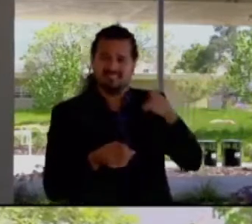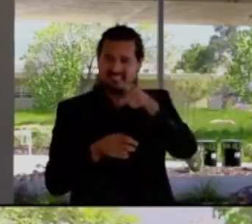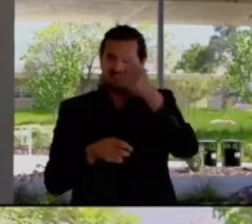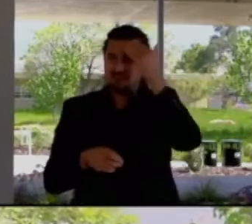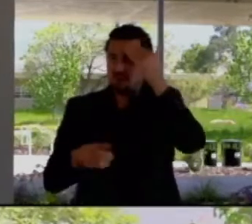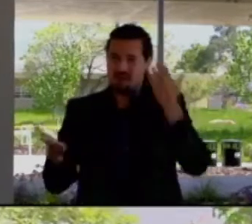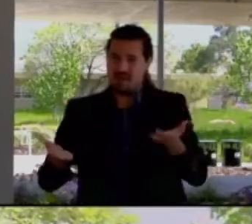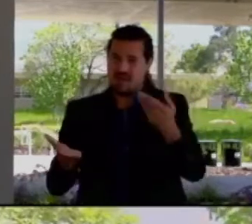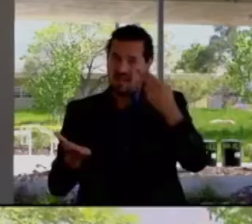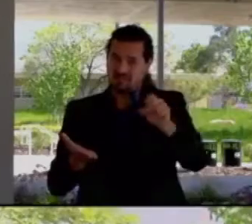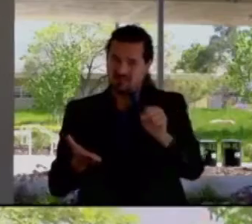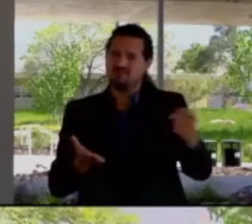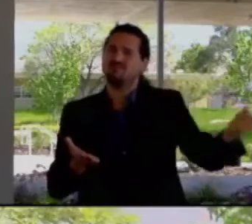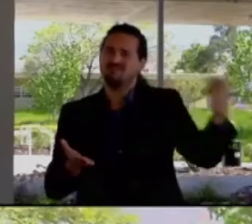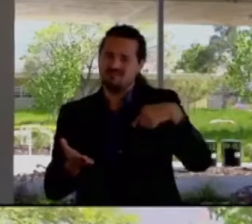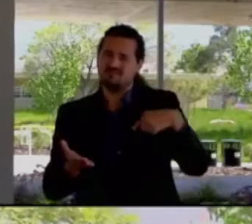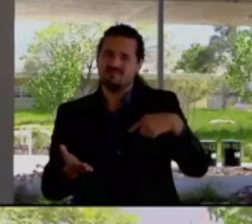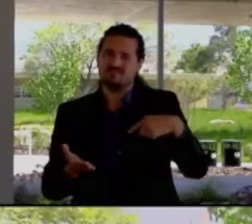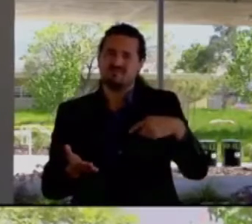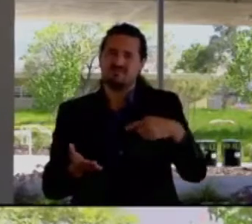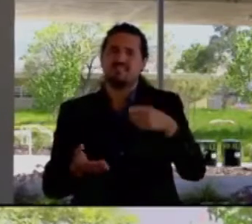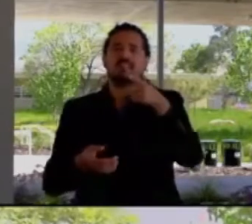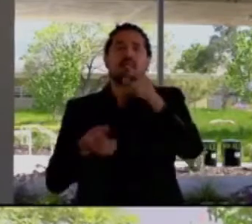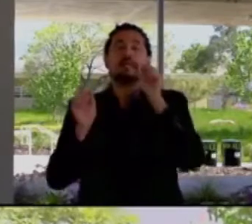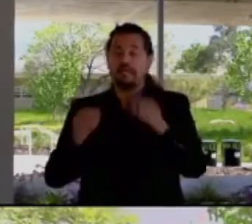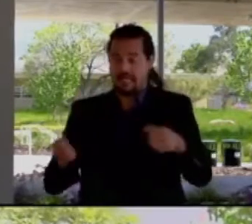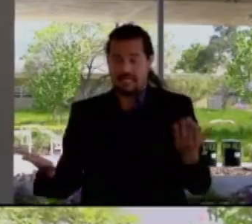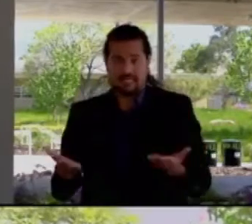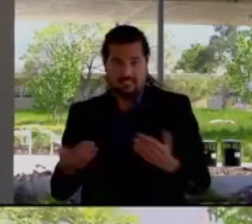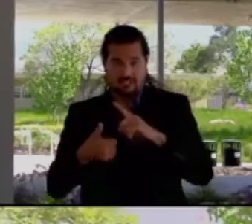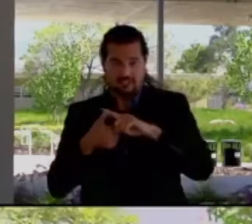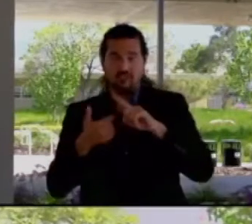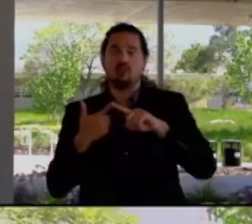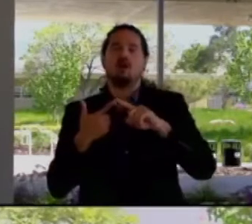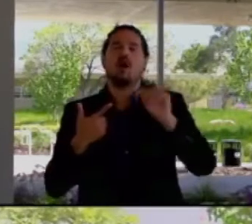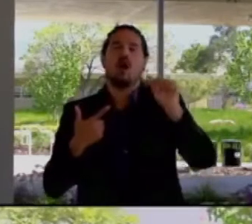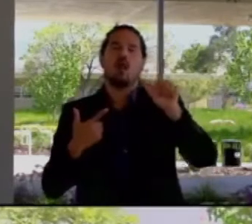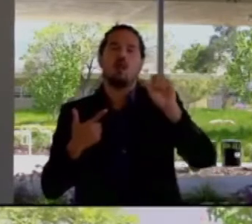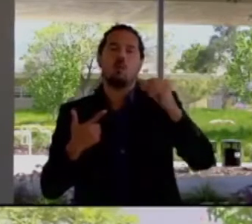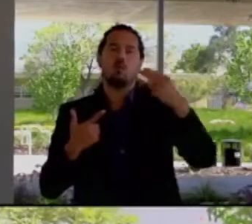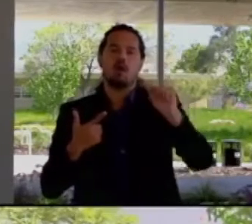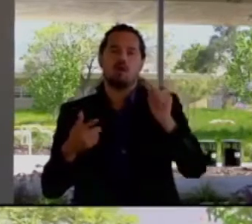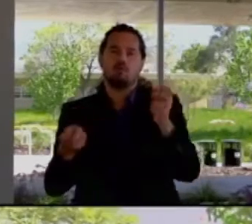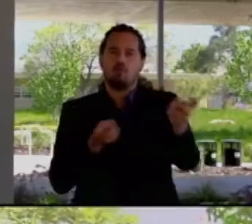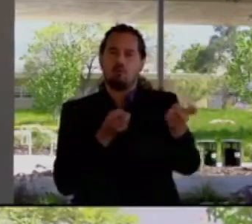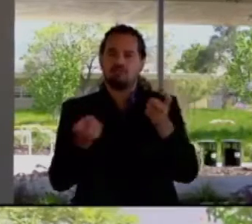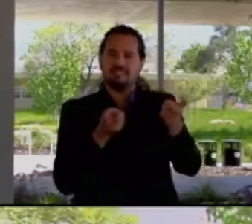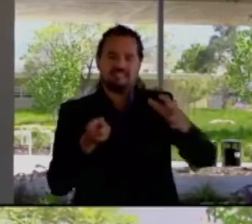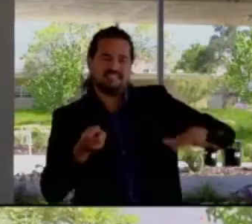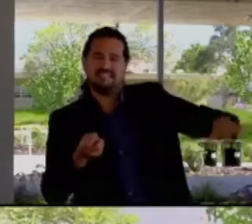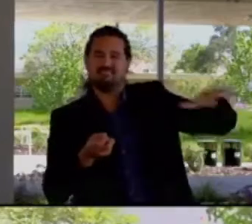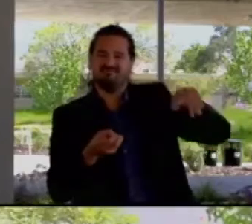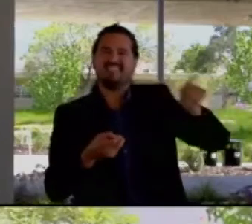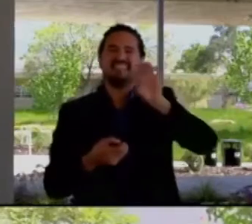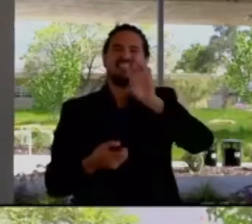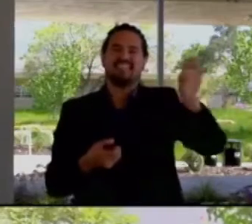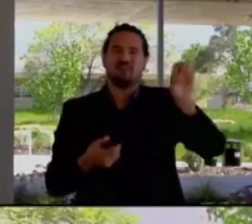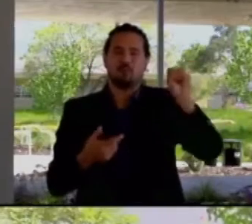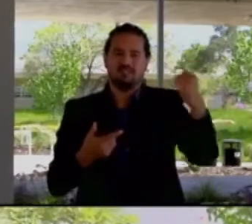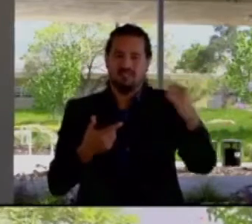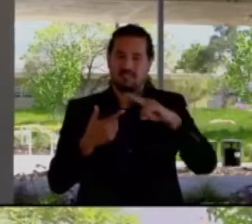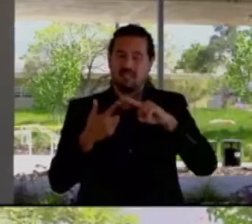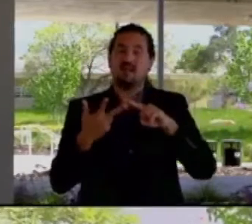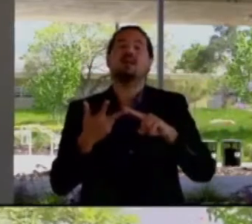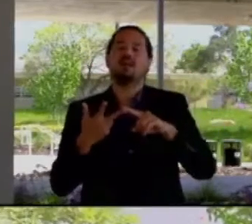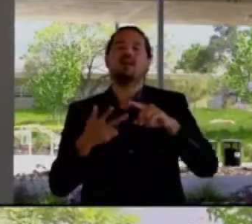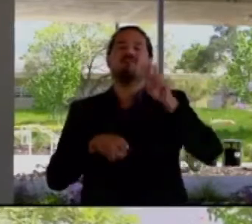Eastridge, take bus 22, you know how to get there. Go to the expo held at the fairgrounds. We'll come